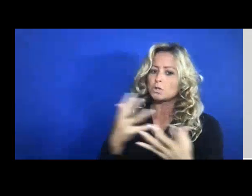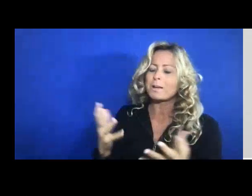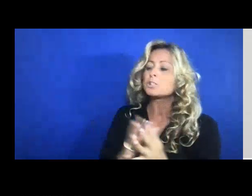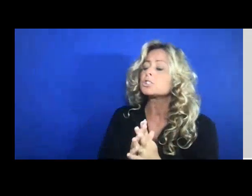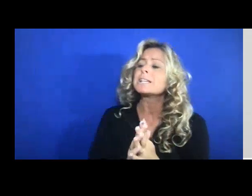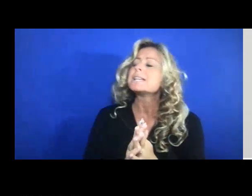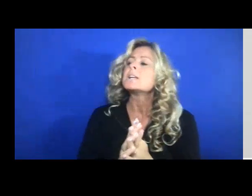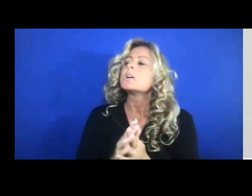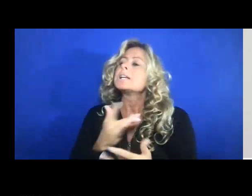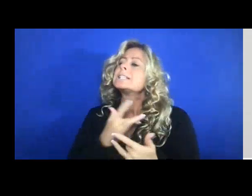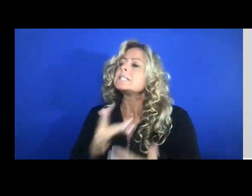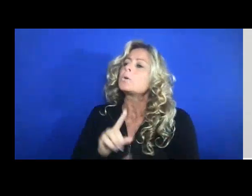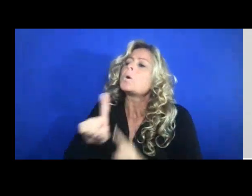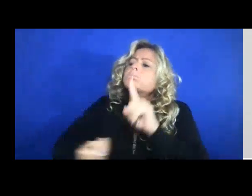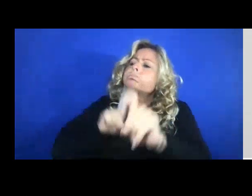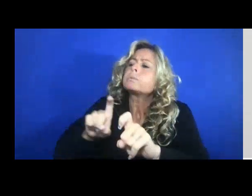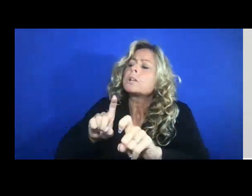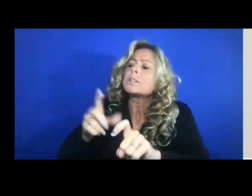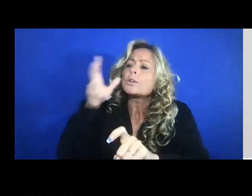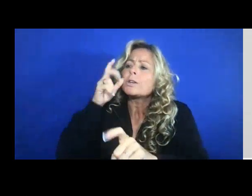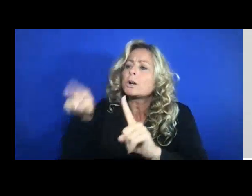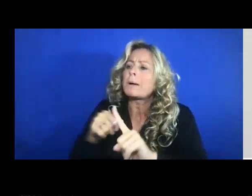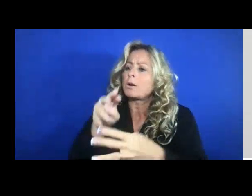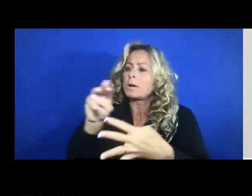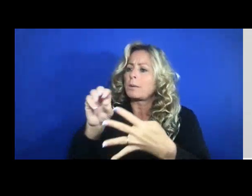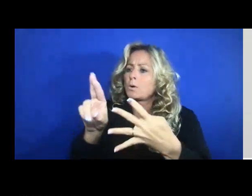you commonly hear about MOUD treatment?